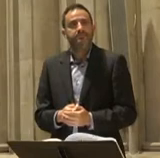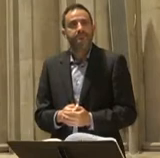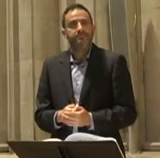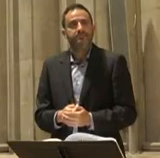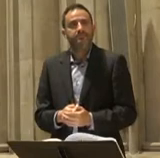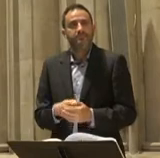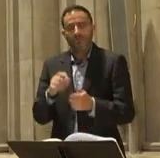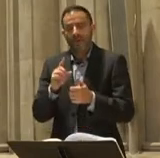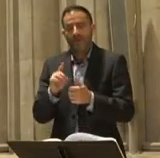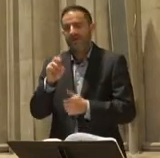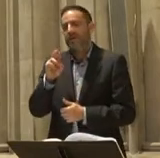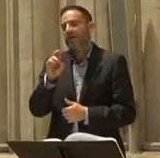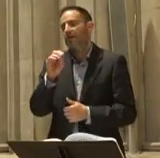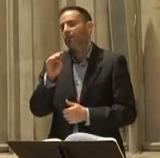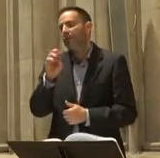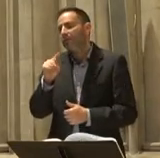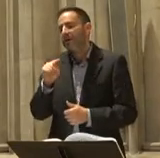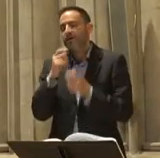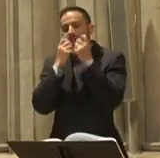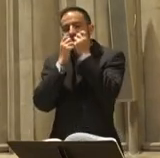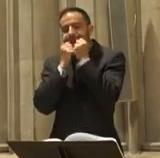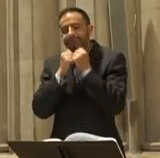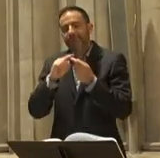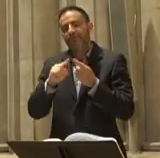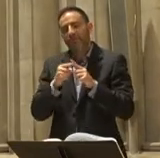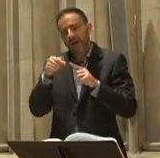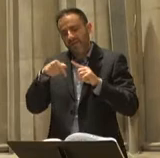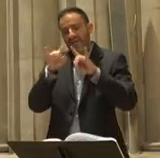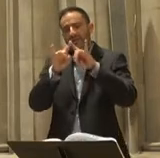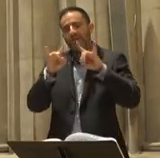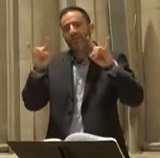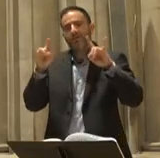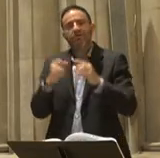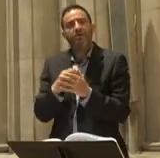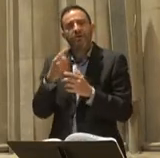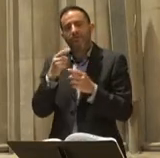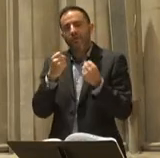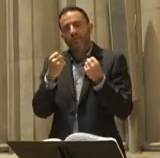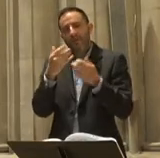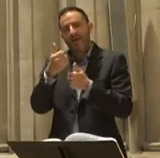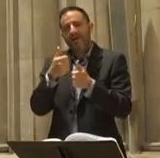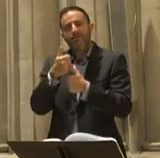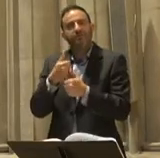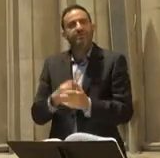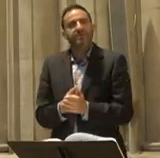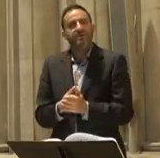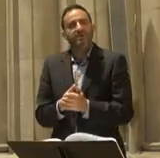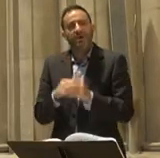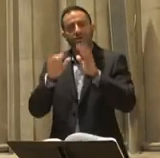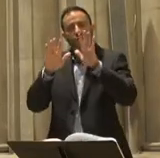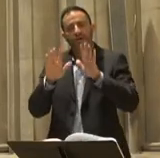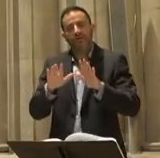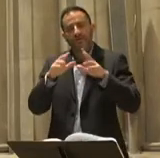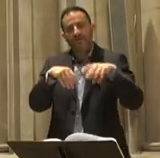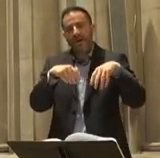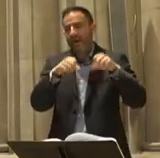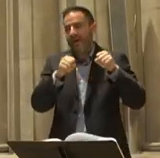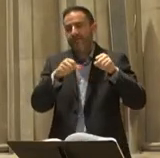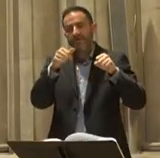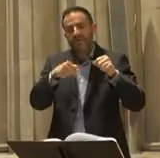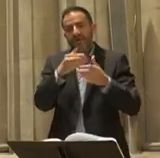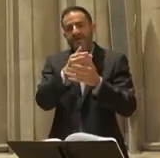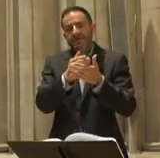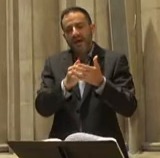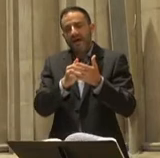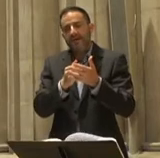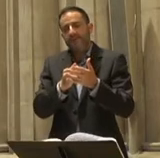Dean Robert and Fletcher are beloved friends of this cathedral and have been for many, many years, and it's wonderful to have them on this side of the